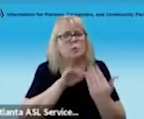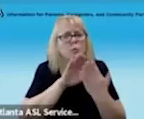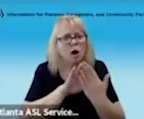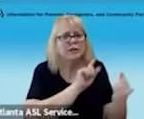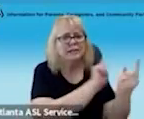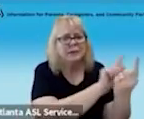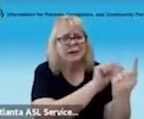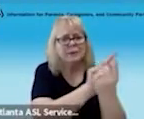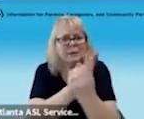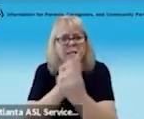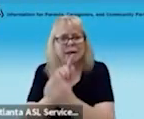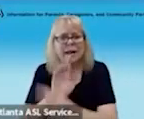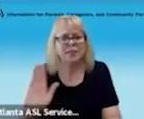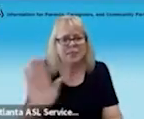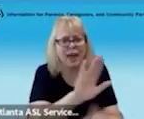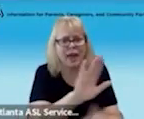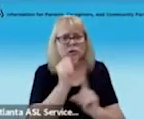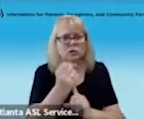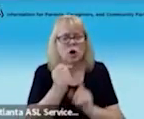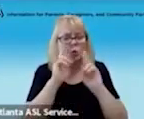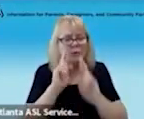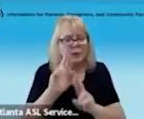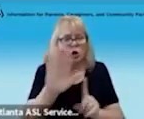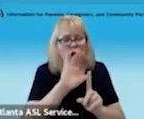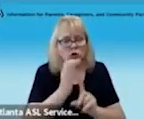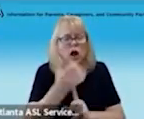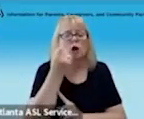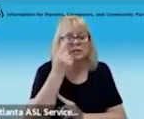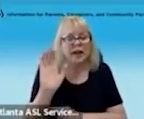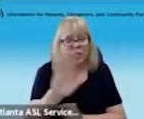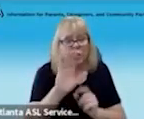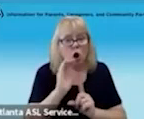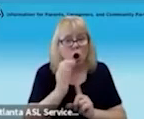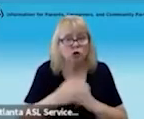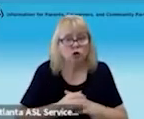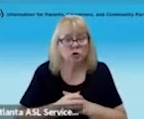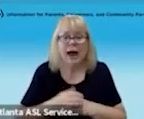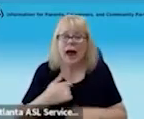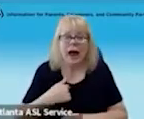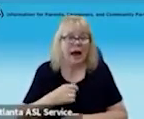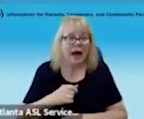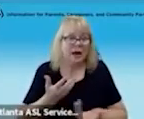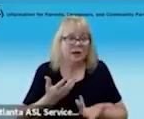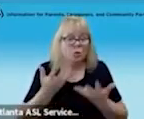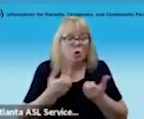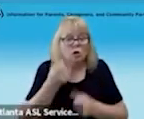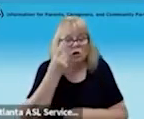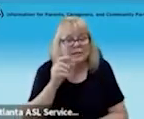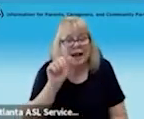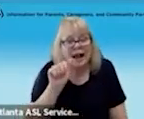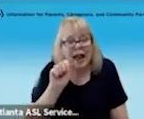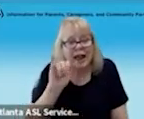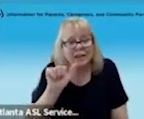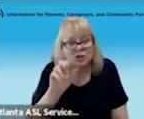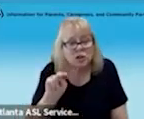well, we're here. We're serving everyone. We're cultural competent. We're cultural aware. That's not necessarily true. The cultural approach is to meet